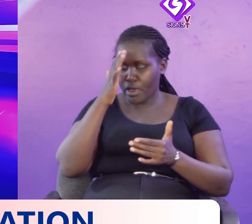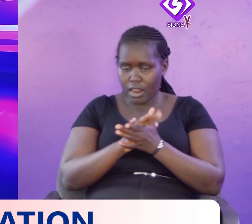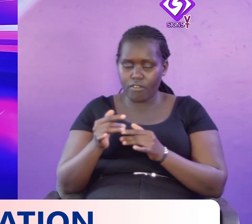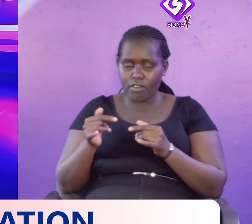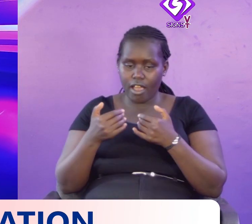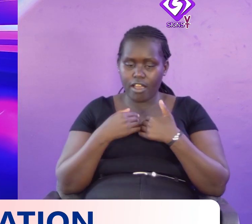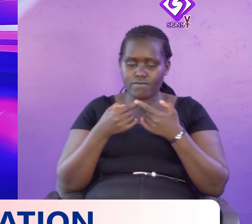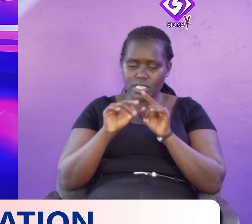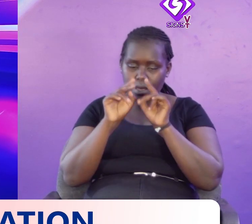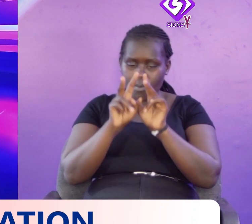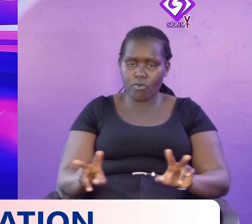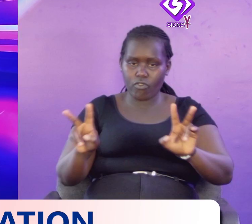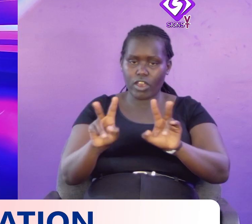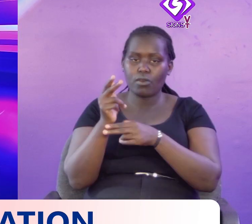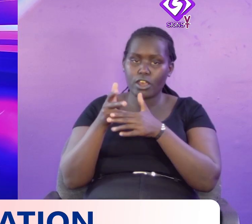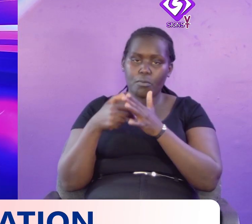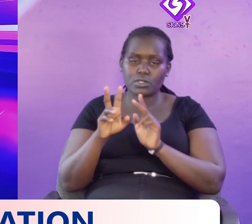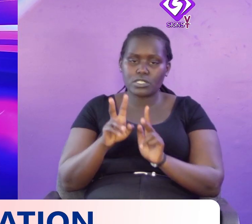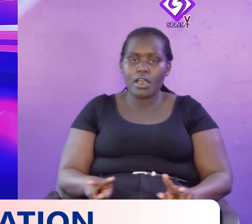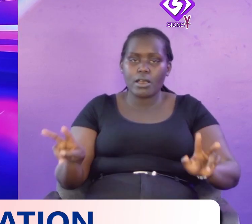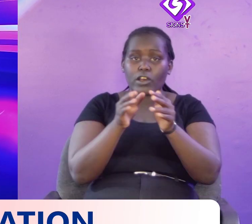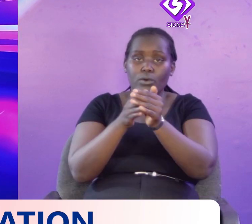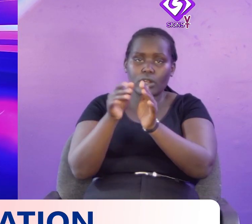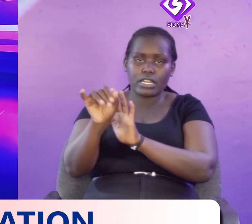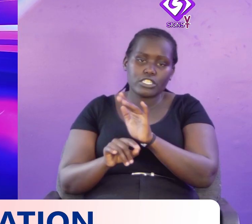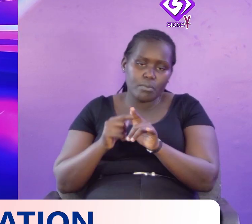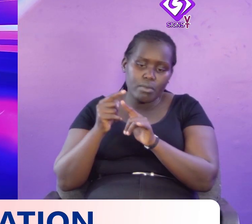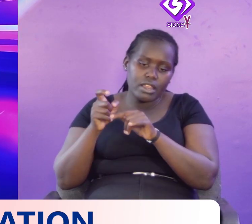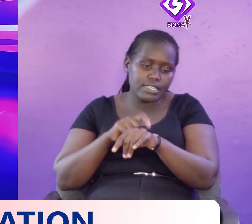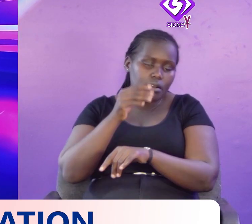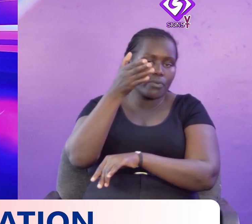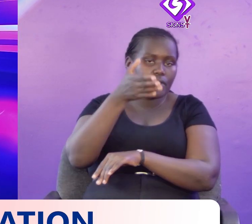leadership. Right. Then the moment you are there,